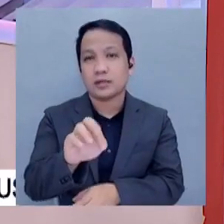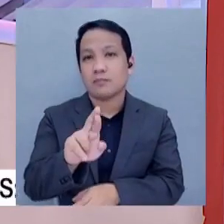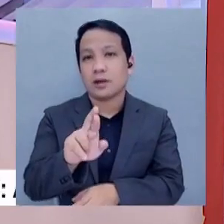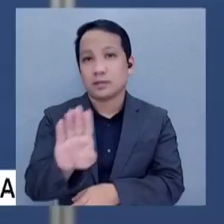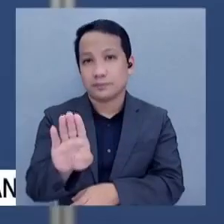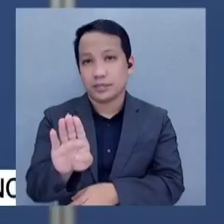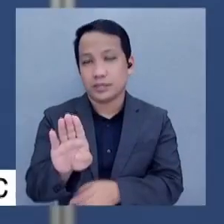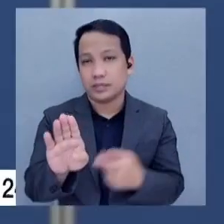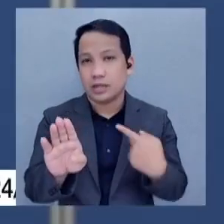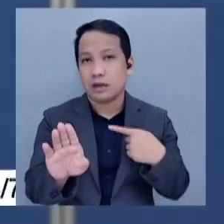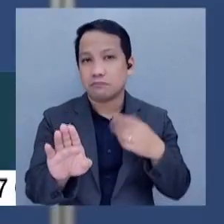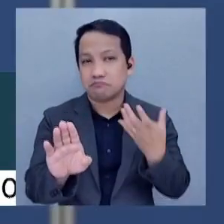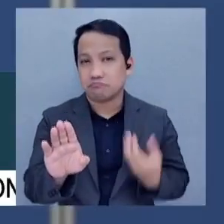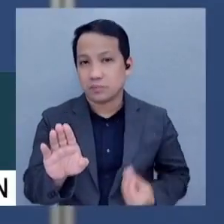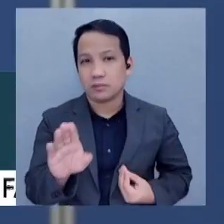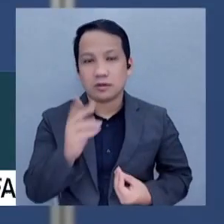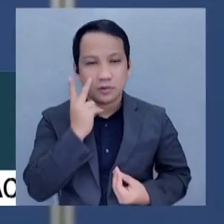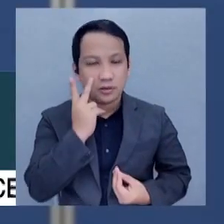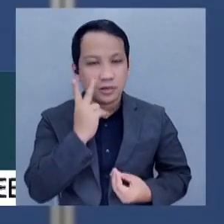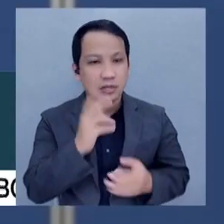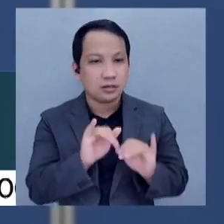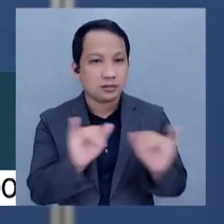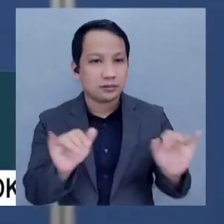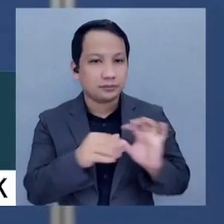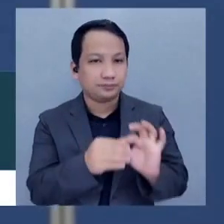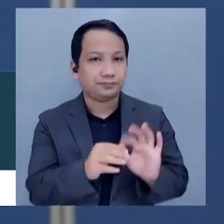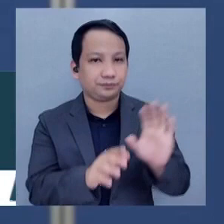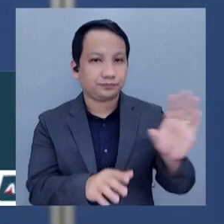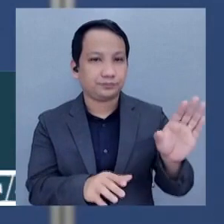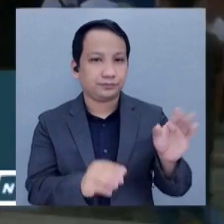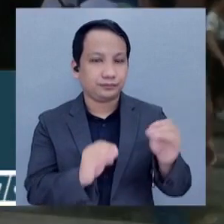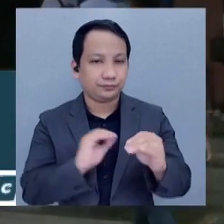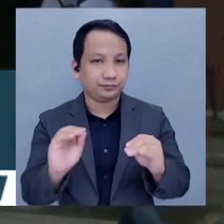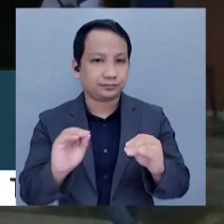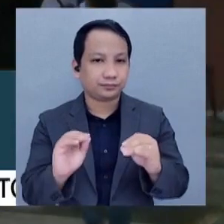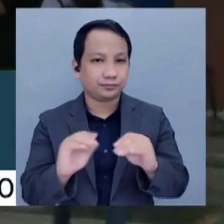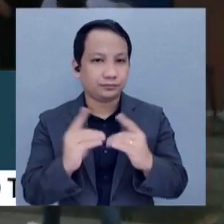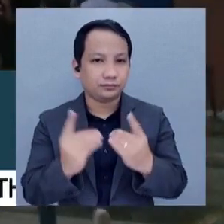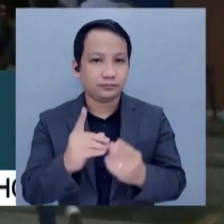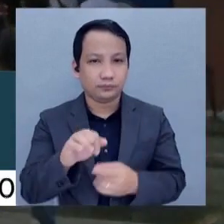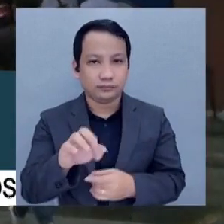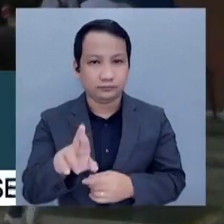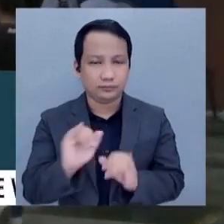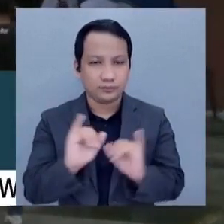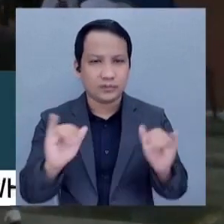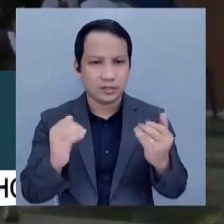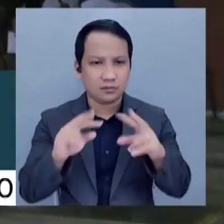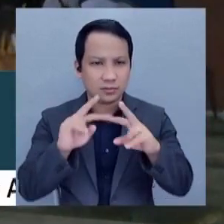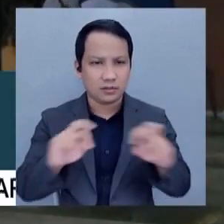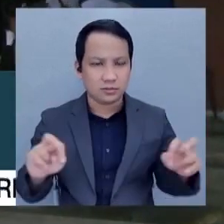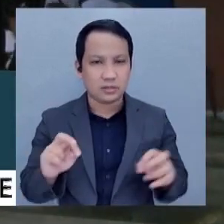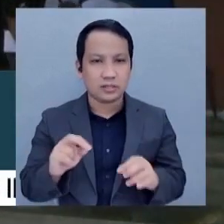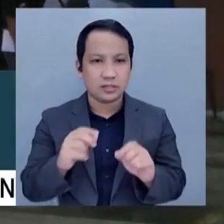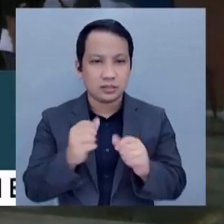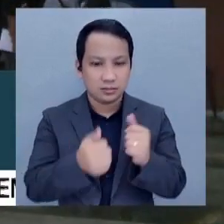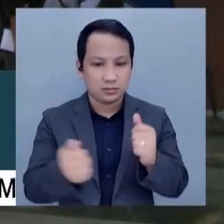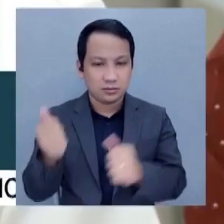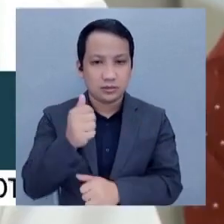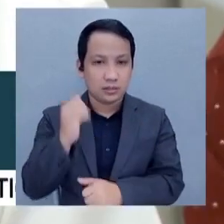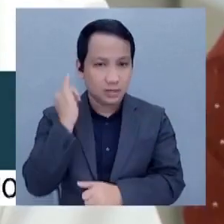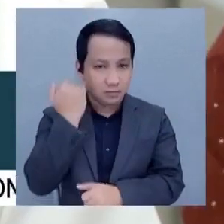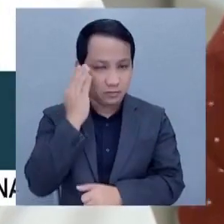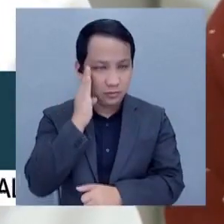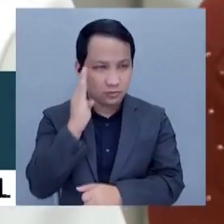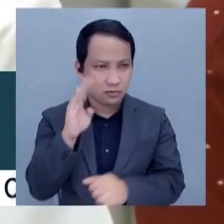Regulatory Board, as well as his own agency, the Transportation Department. Secretary Jaime Bautista says he wants to get the